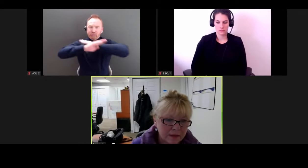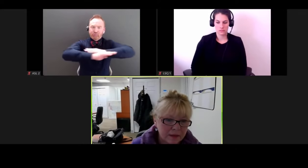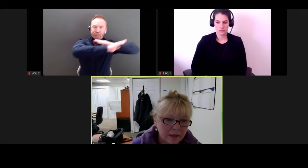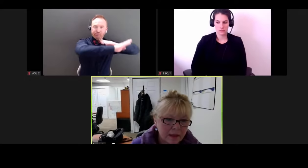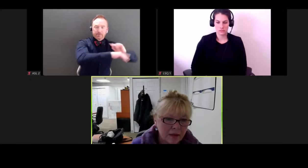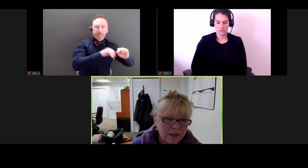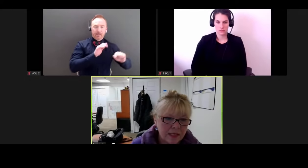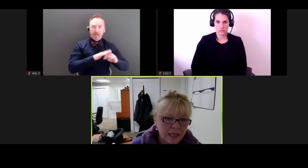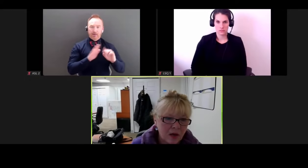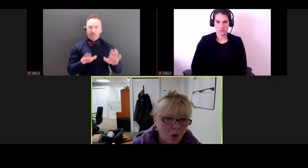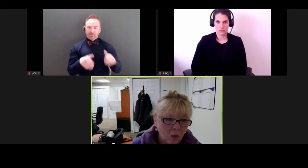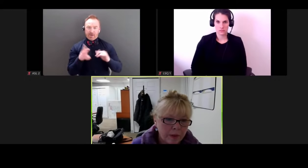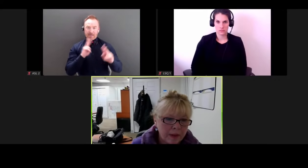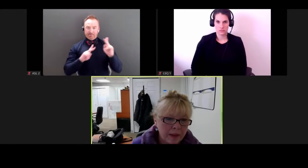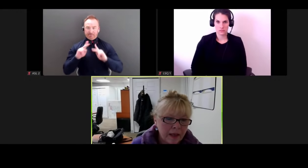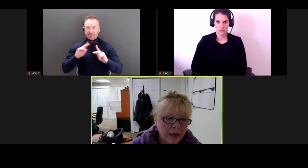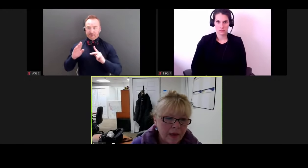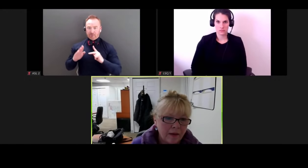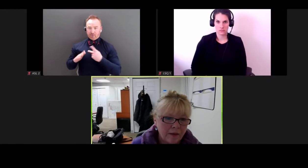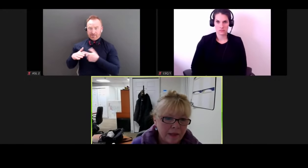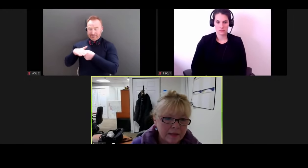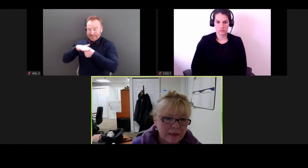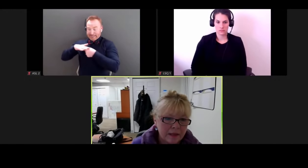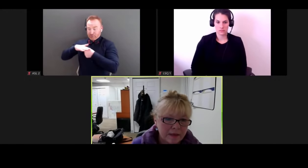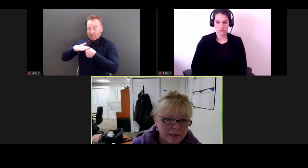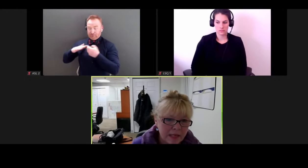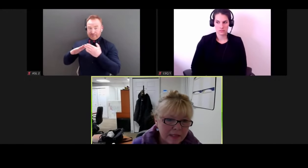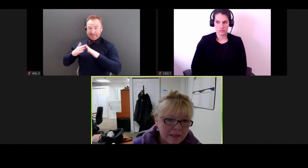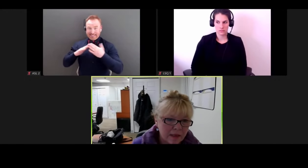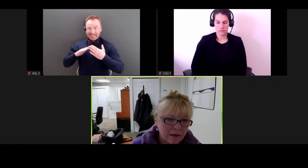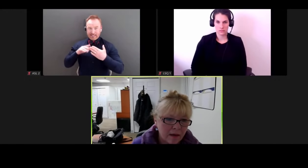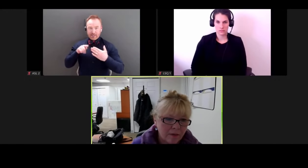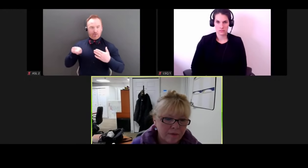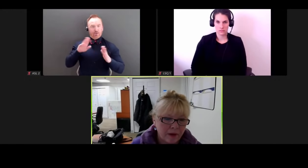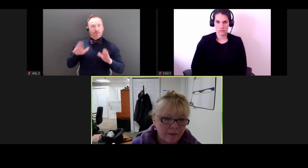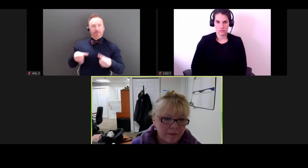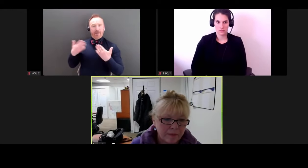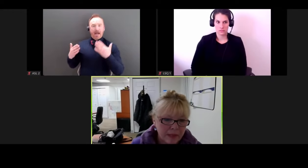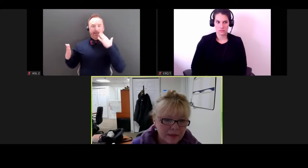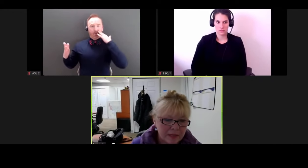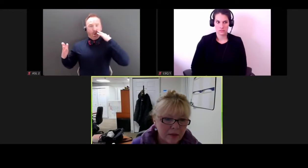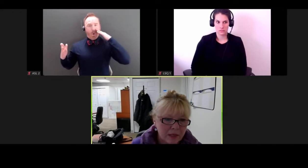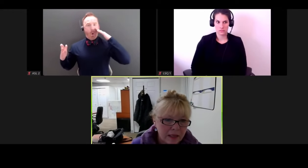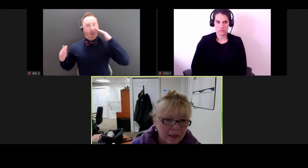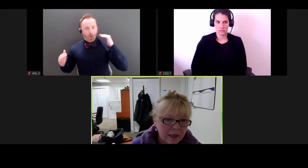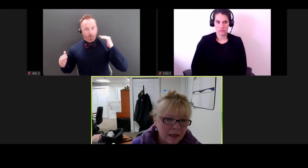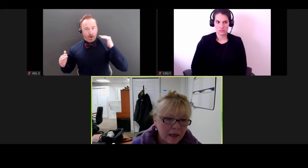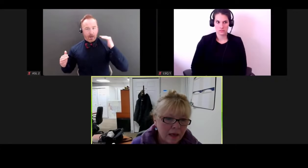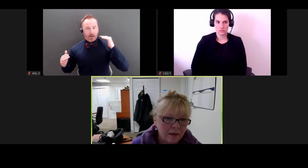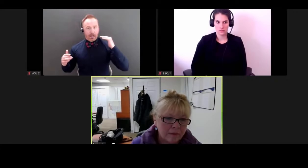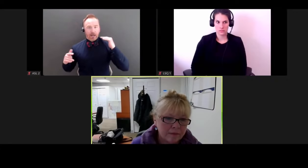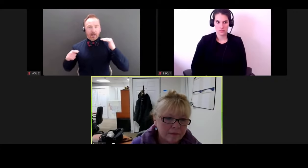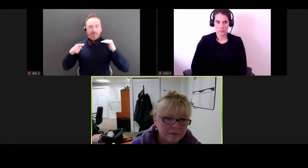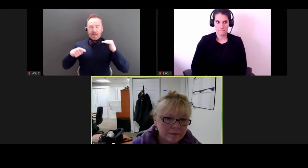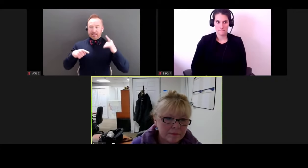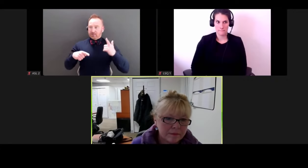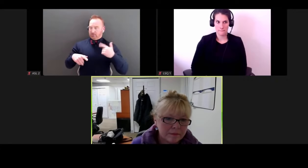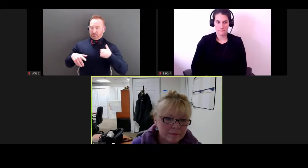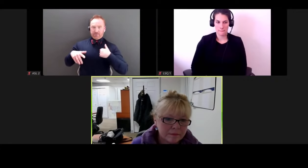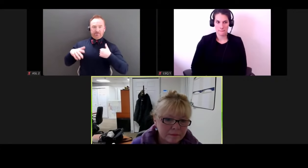affected in our city hope that the days of the tyranny